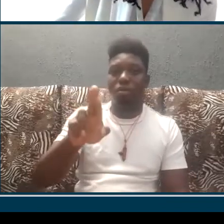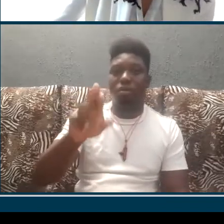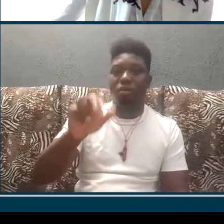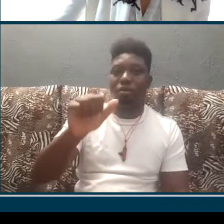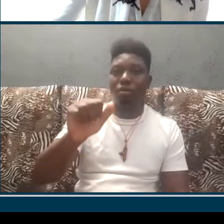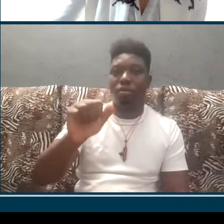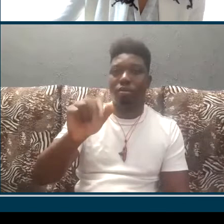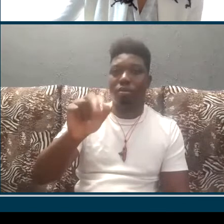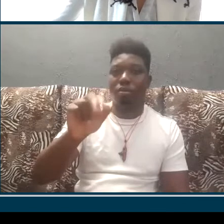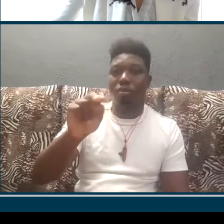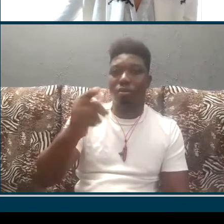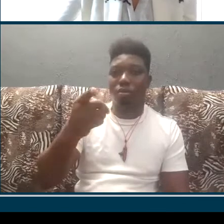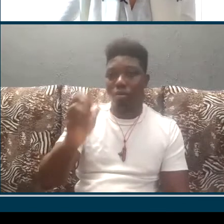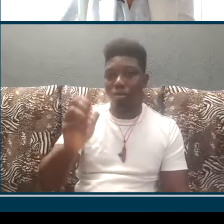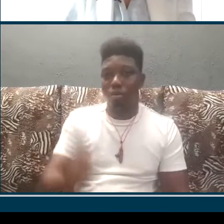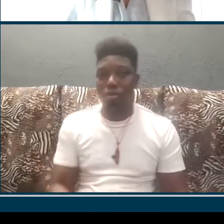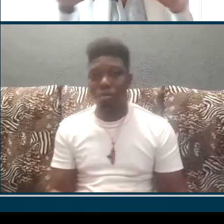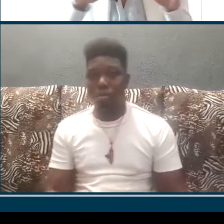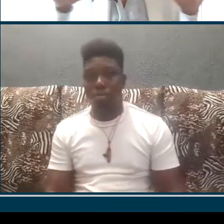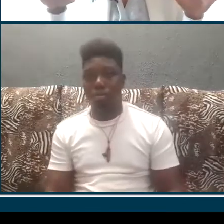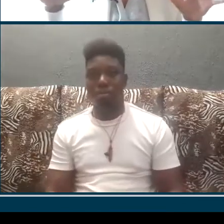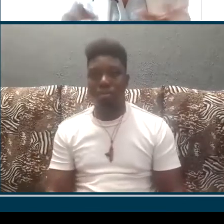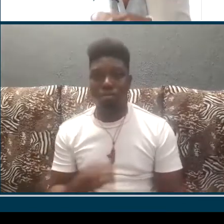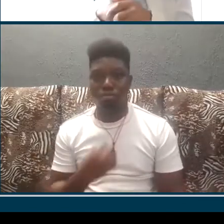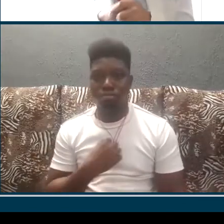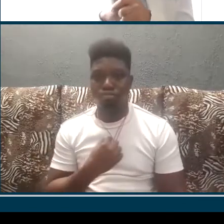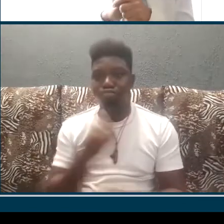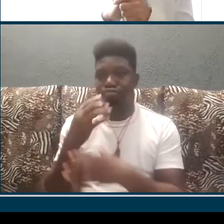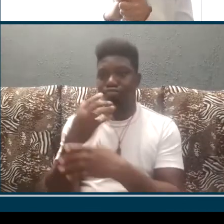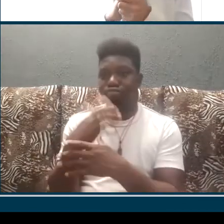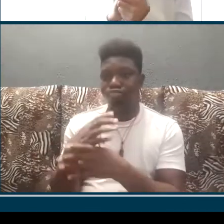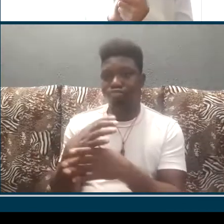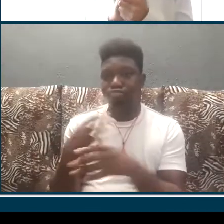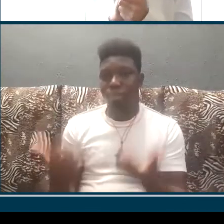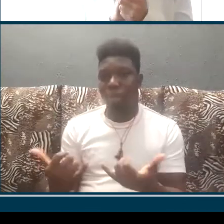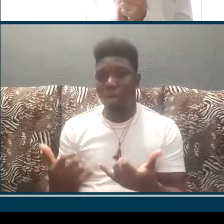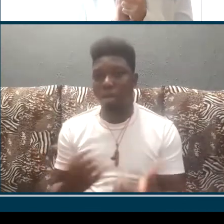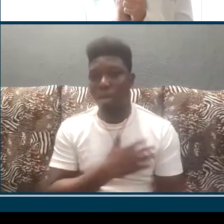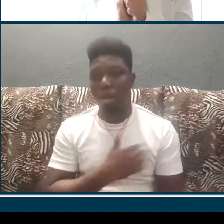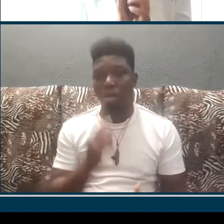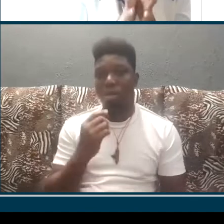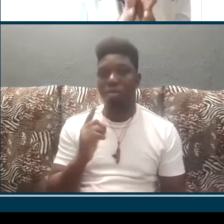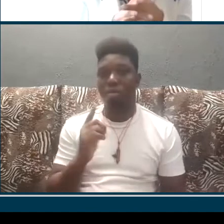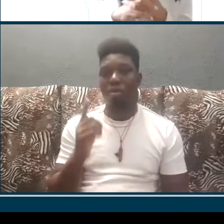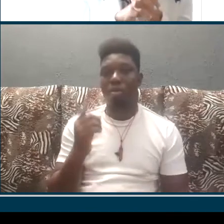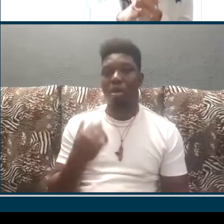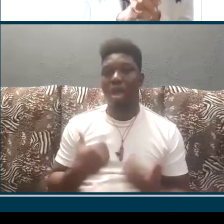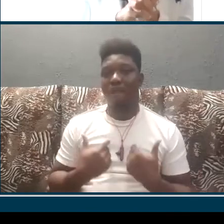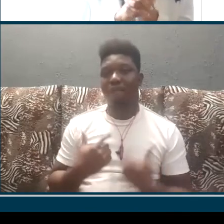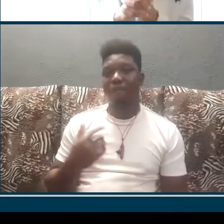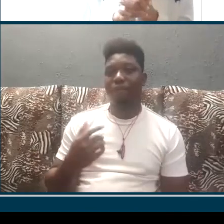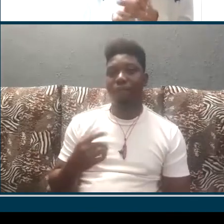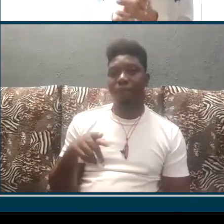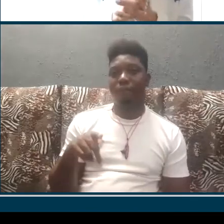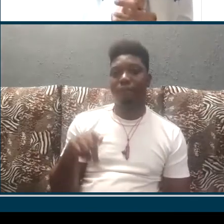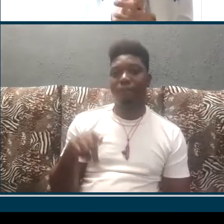Yeah. I'm going to come off of sharing now and want to have the panel, all Neely